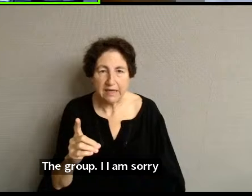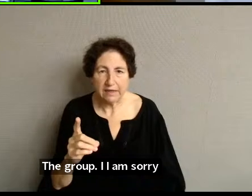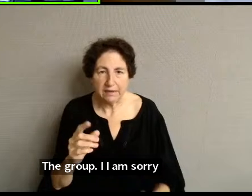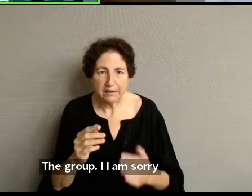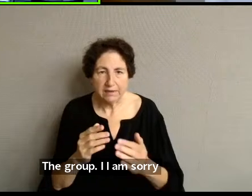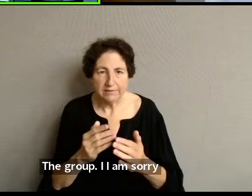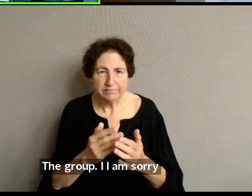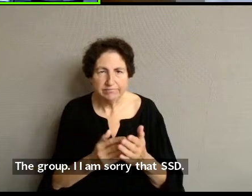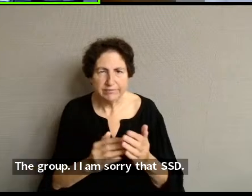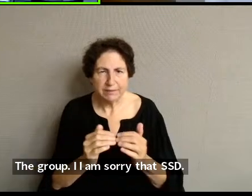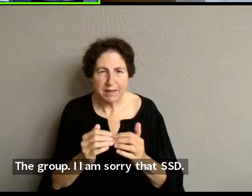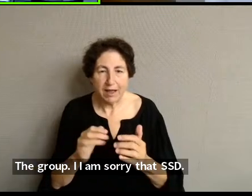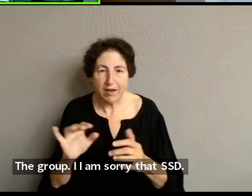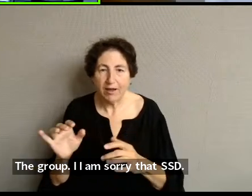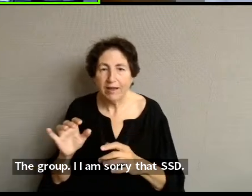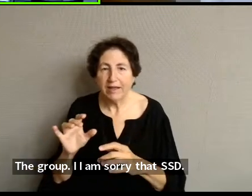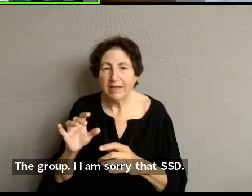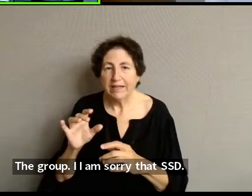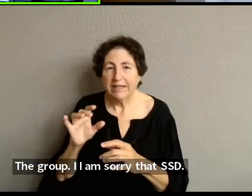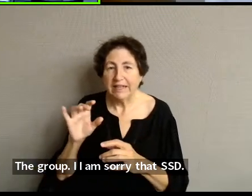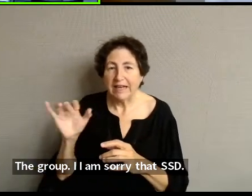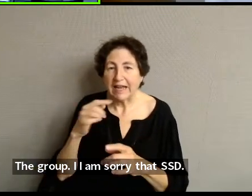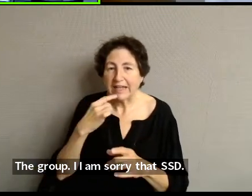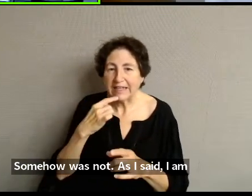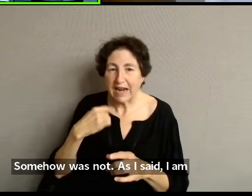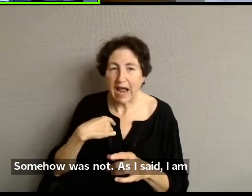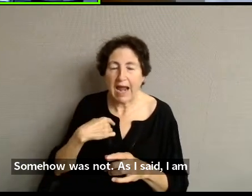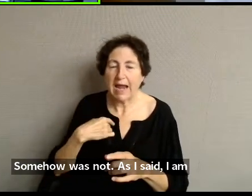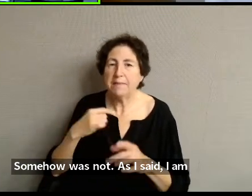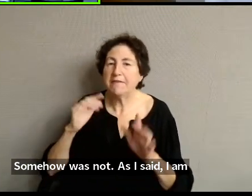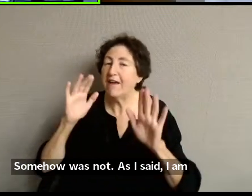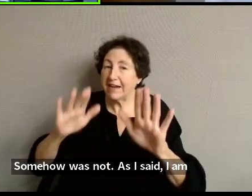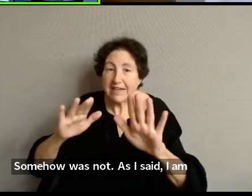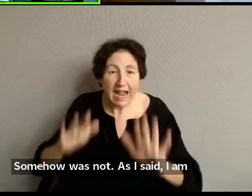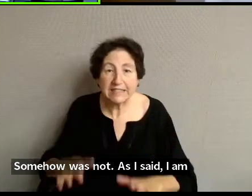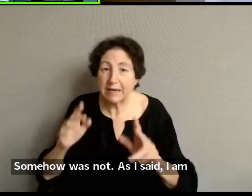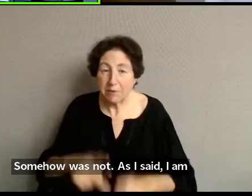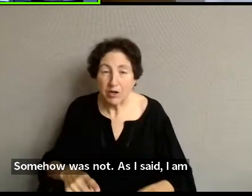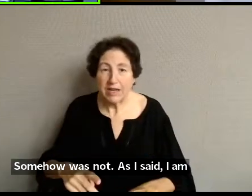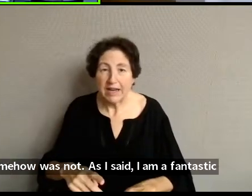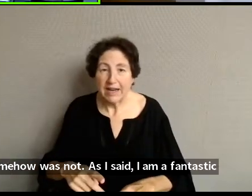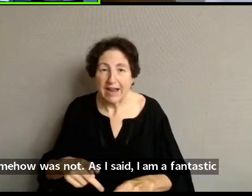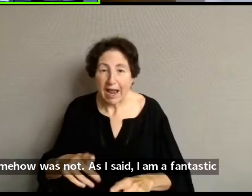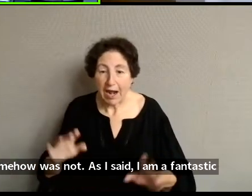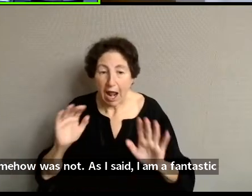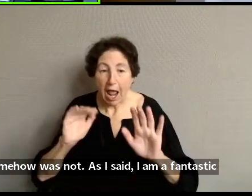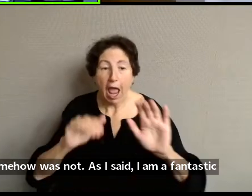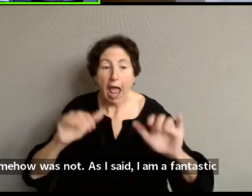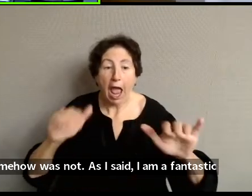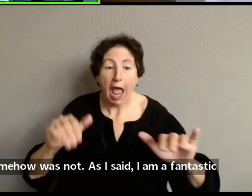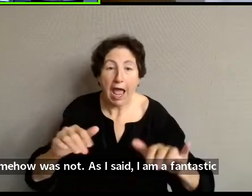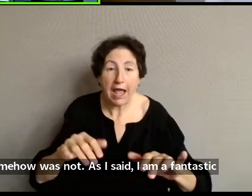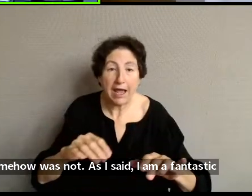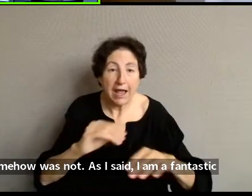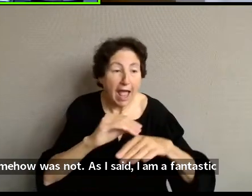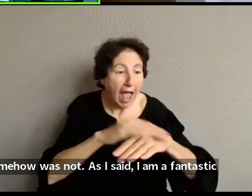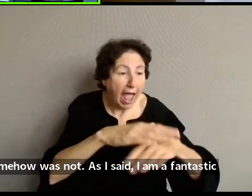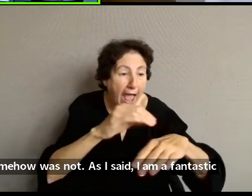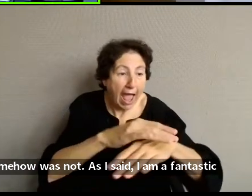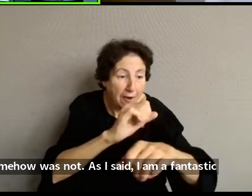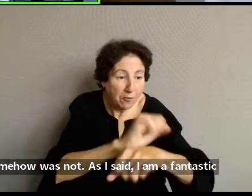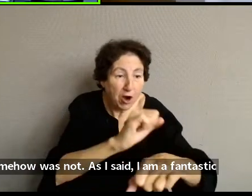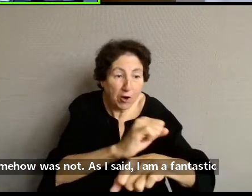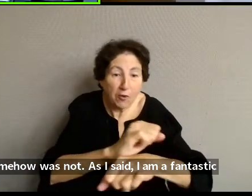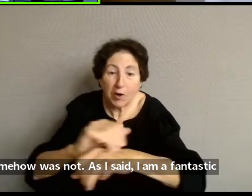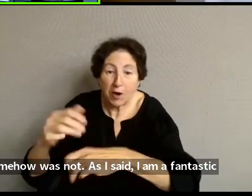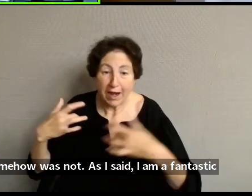was not. As I said, I am a in the fantastic communication. person on getting other people to work. Yeah.